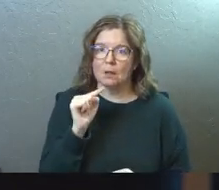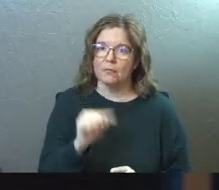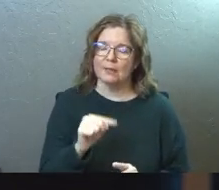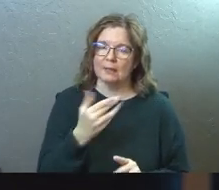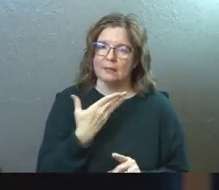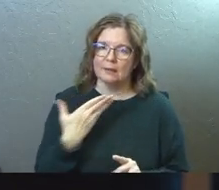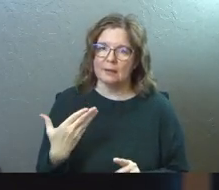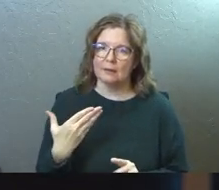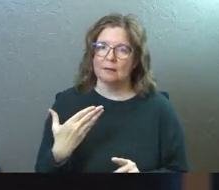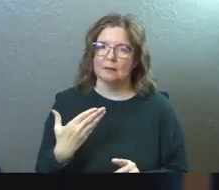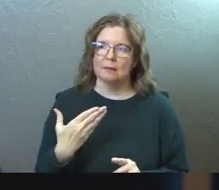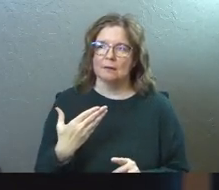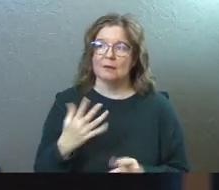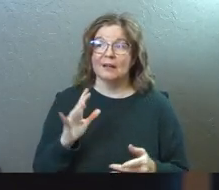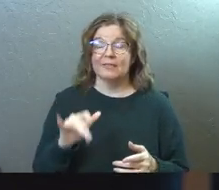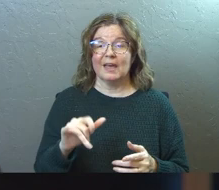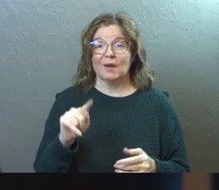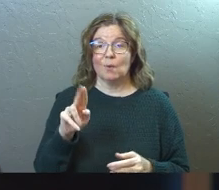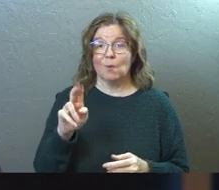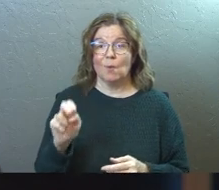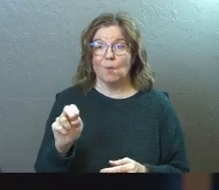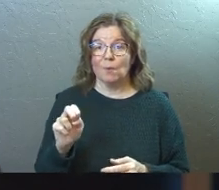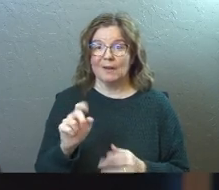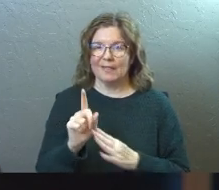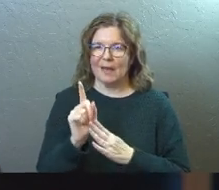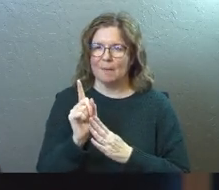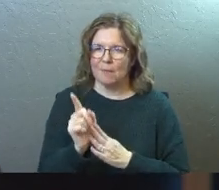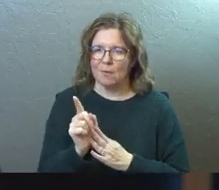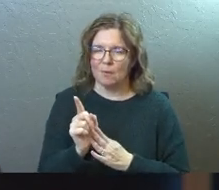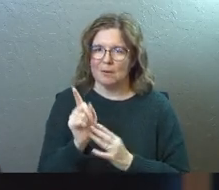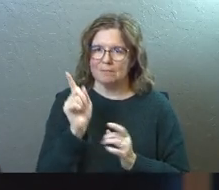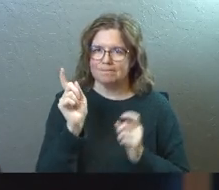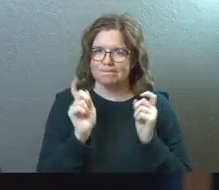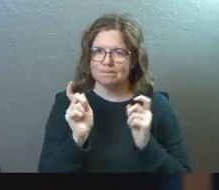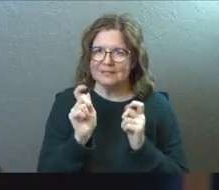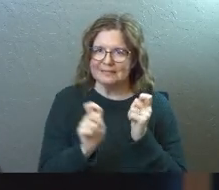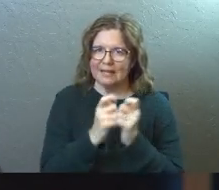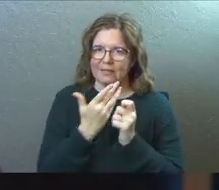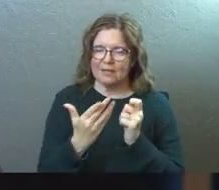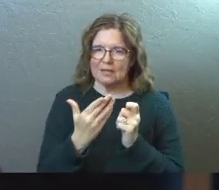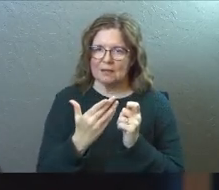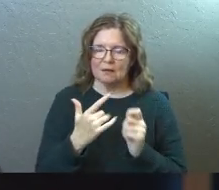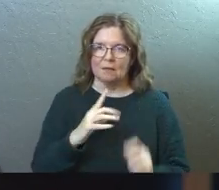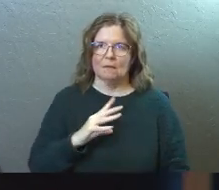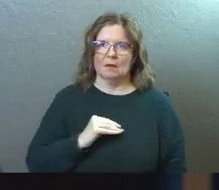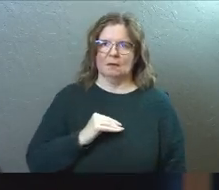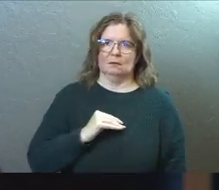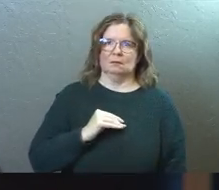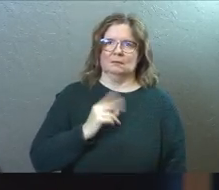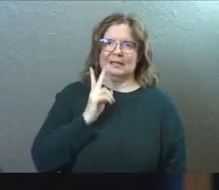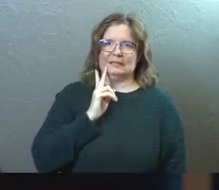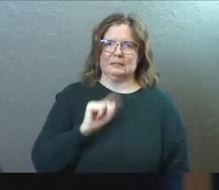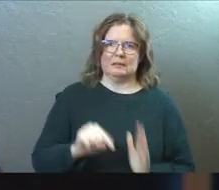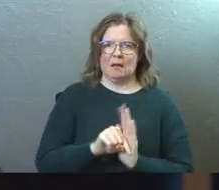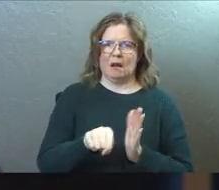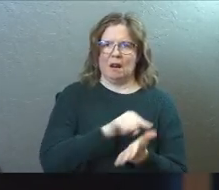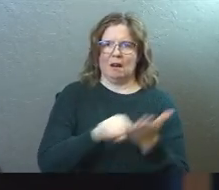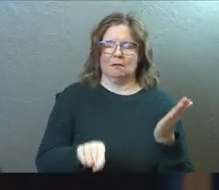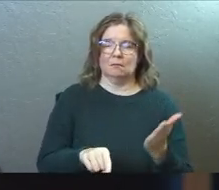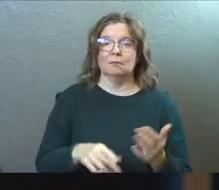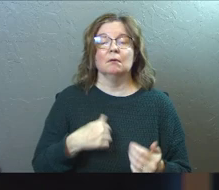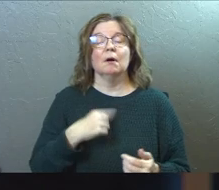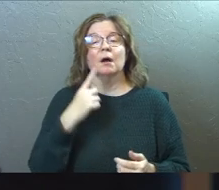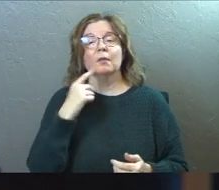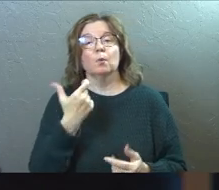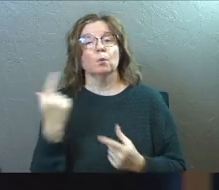this thing. And that tone and that moment is exactly the thing that cuts the person down. The other thing that